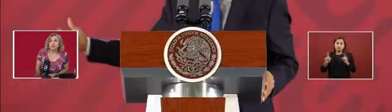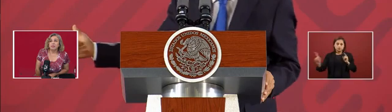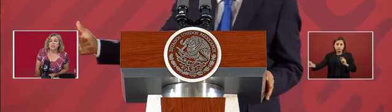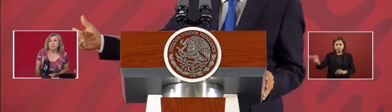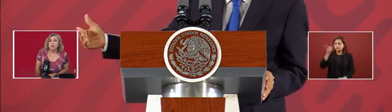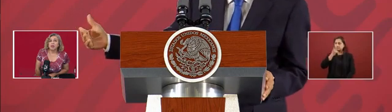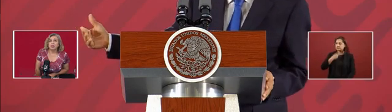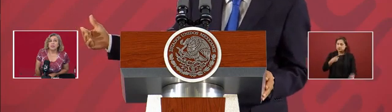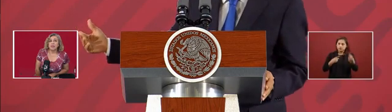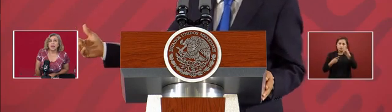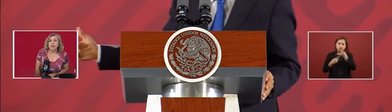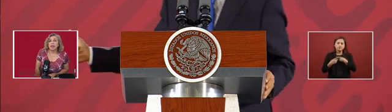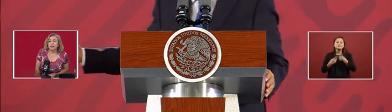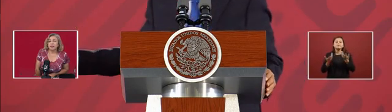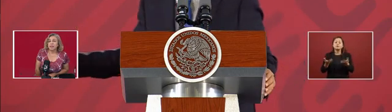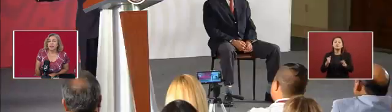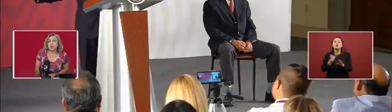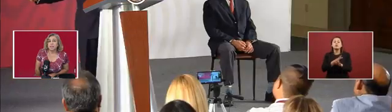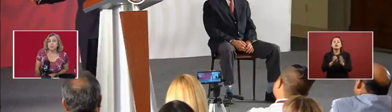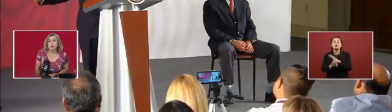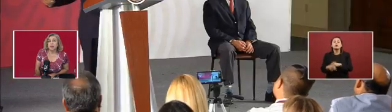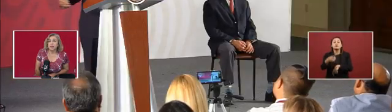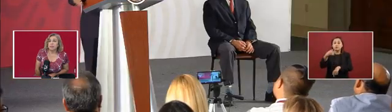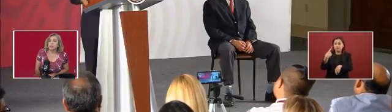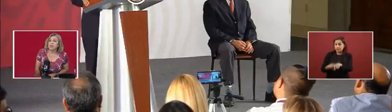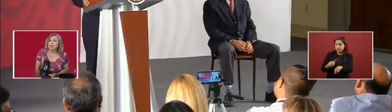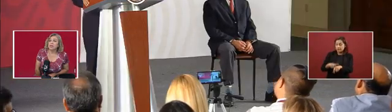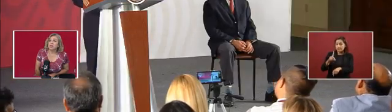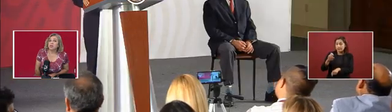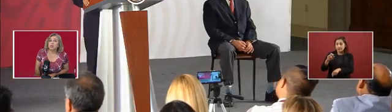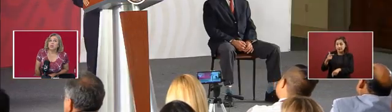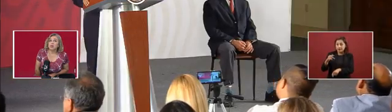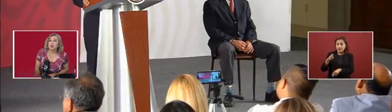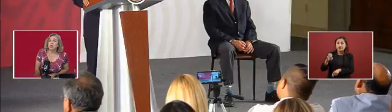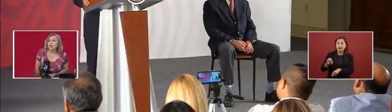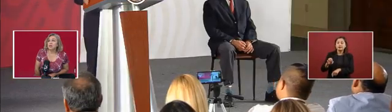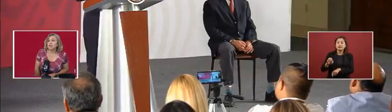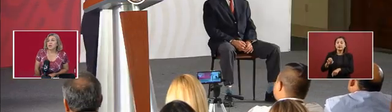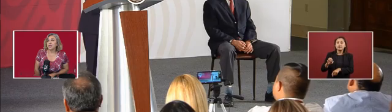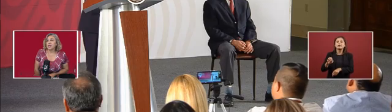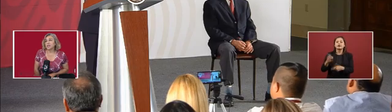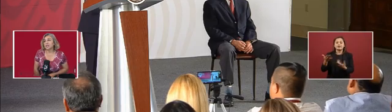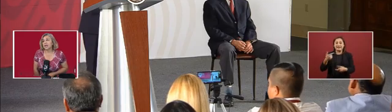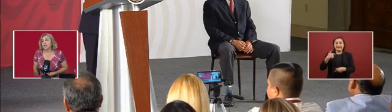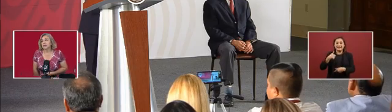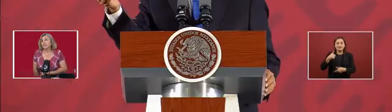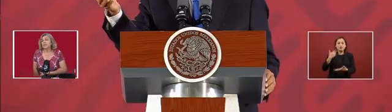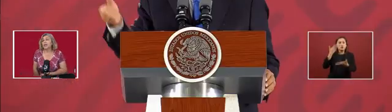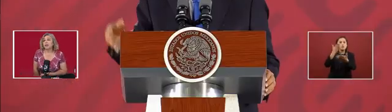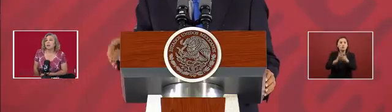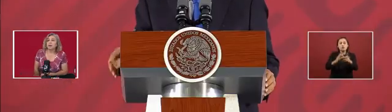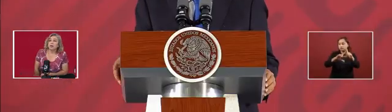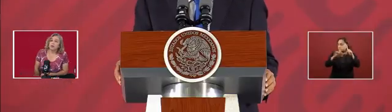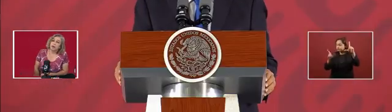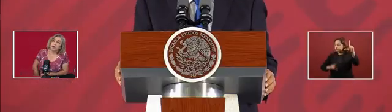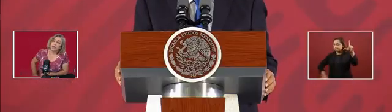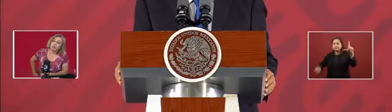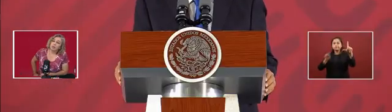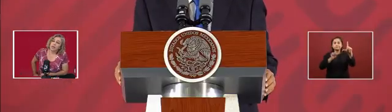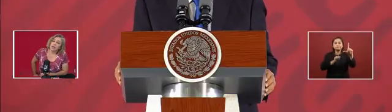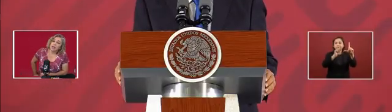during this whole time, they've operated without resources because they haven't had money. They've had